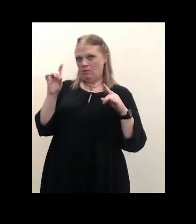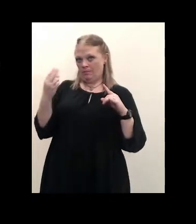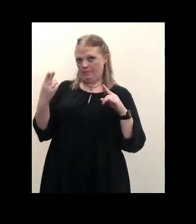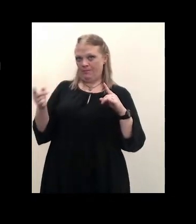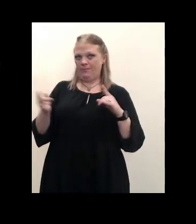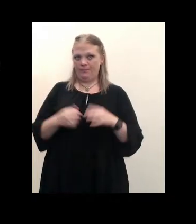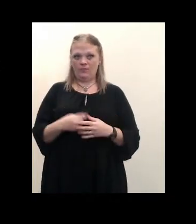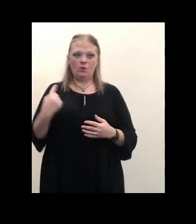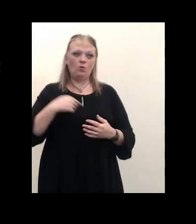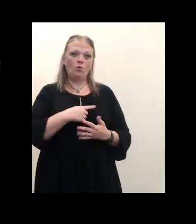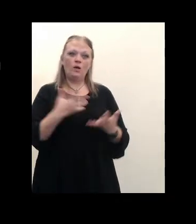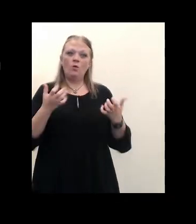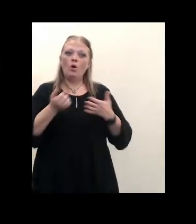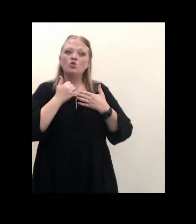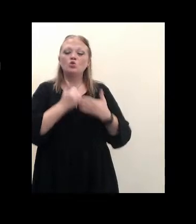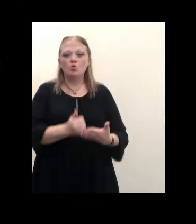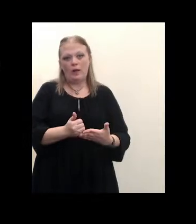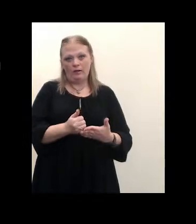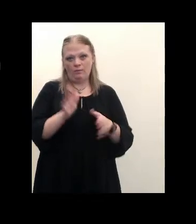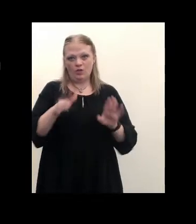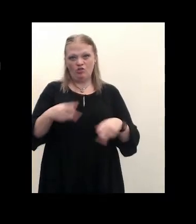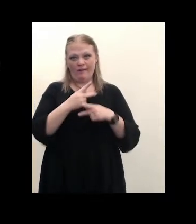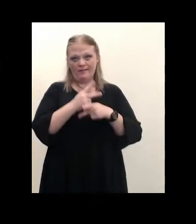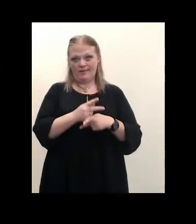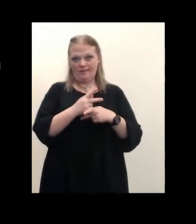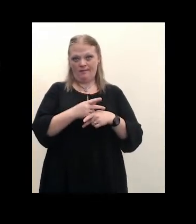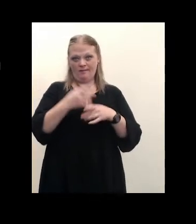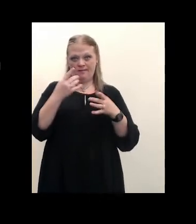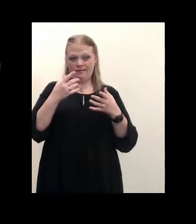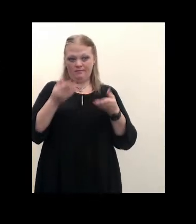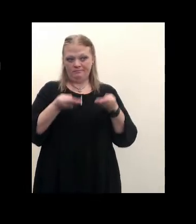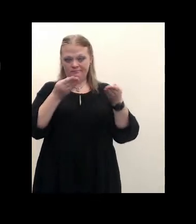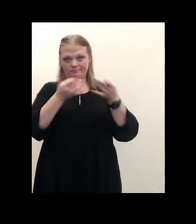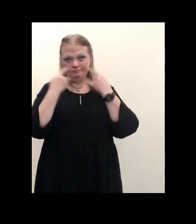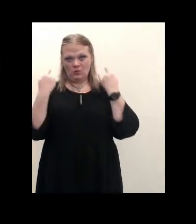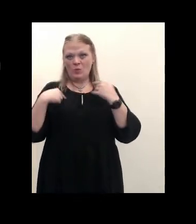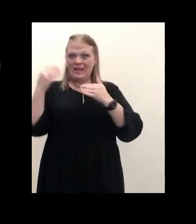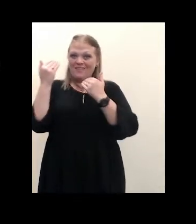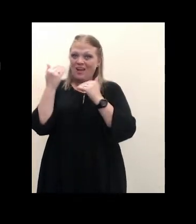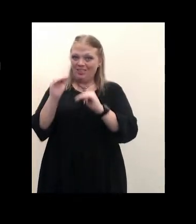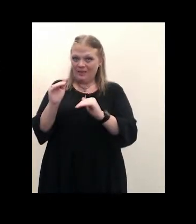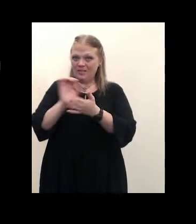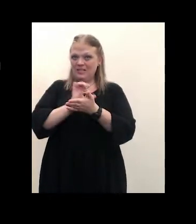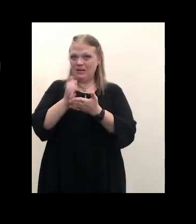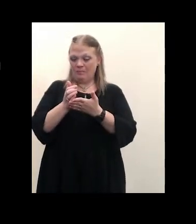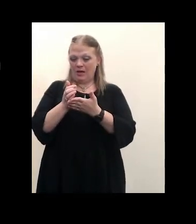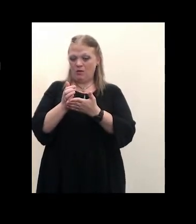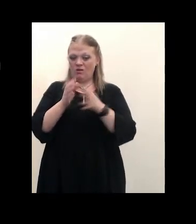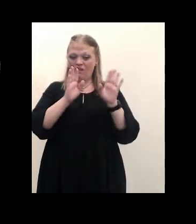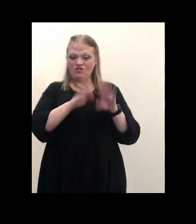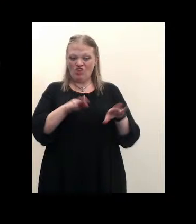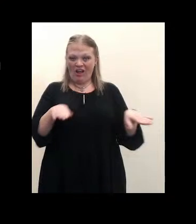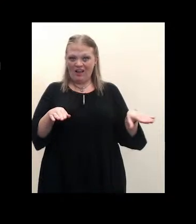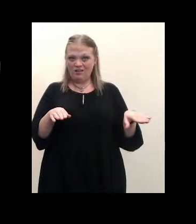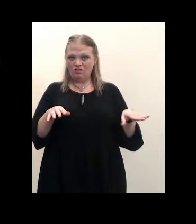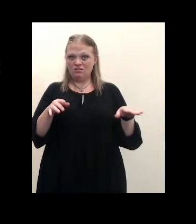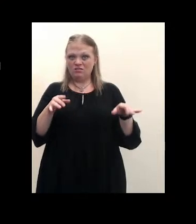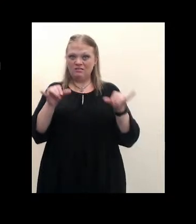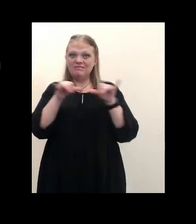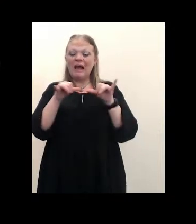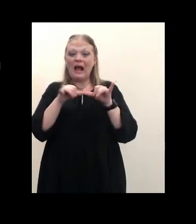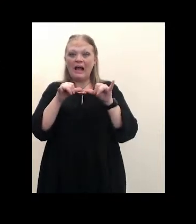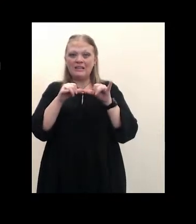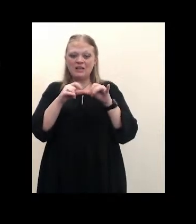wear masks. So we have a limited amount of, in addition to adult masks, child-sized masks, very, very small